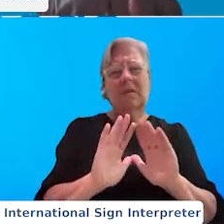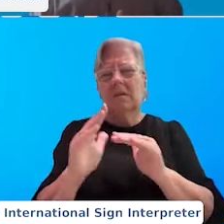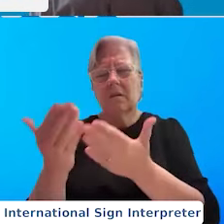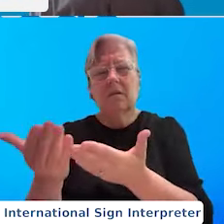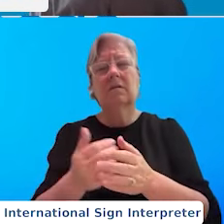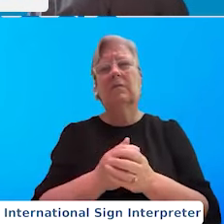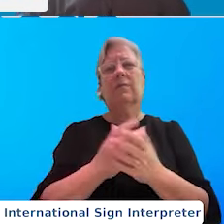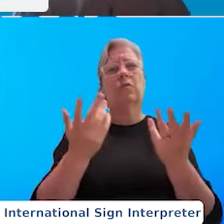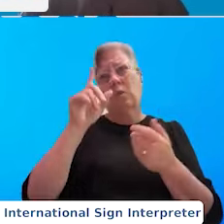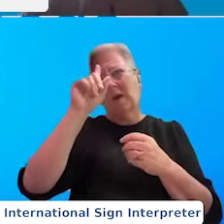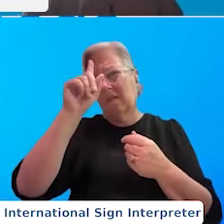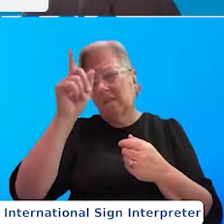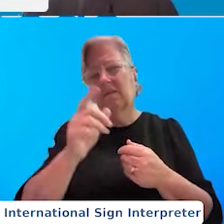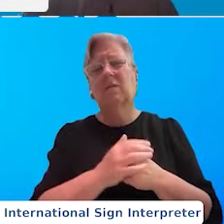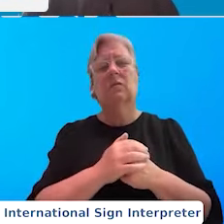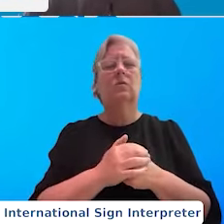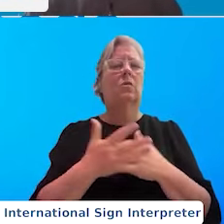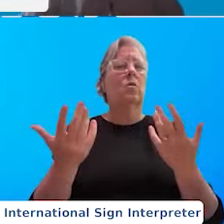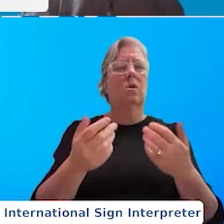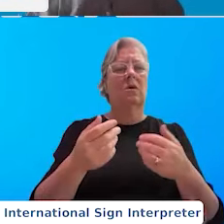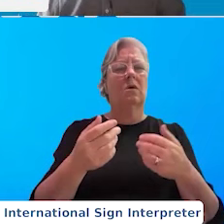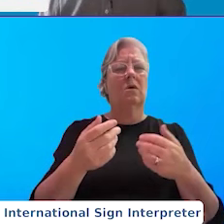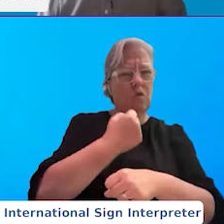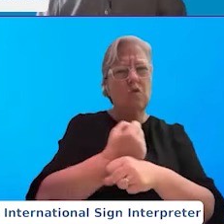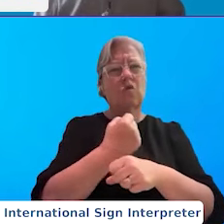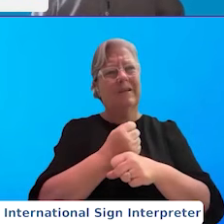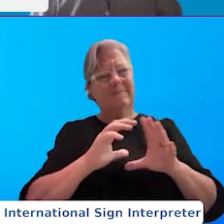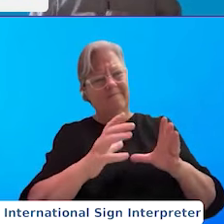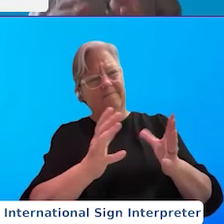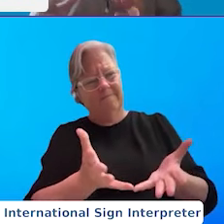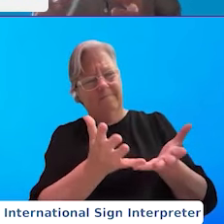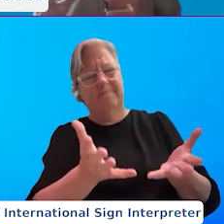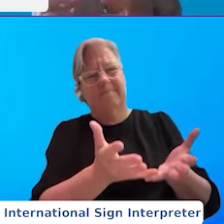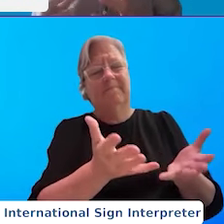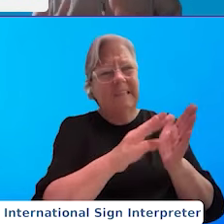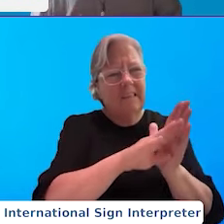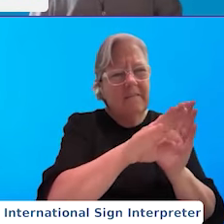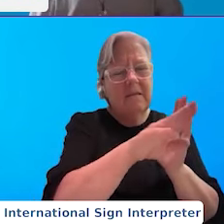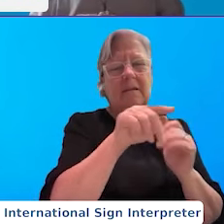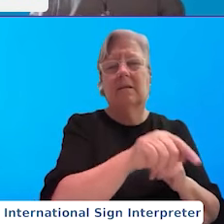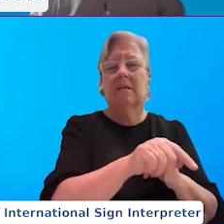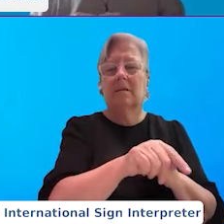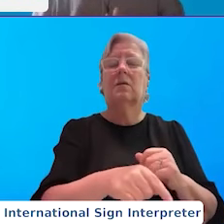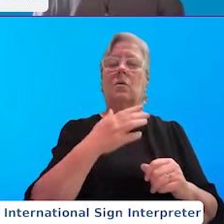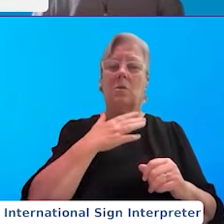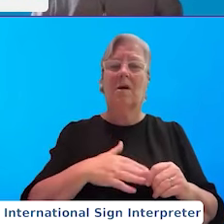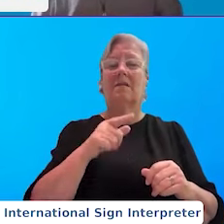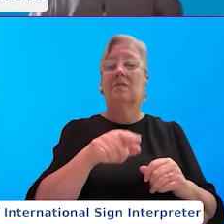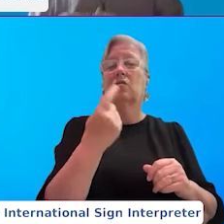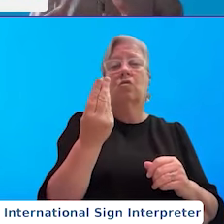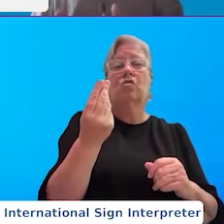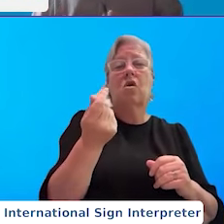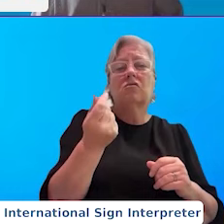for broader policy planning at local and national level. If we want to direct